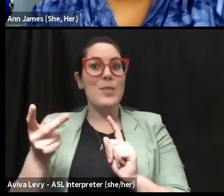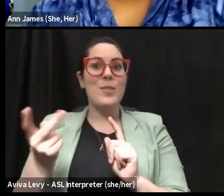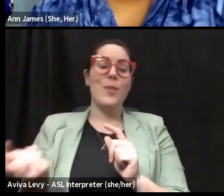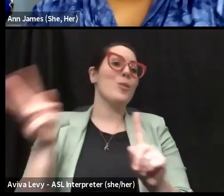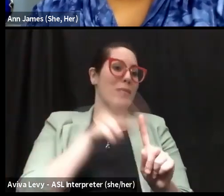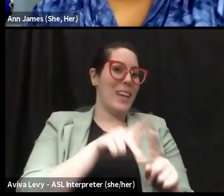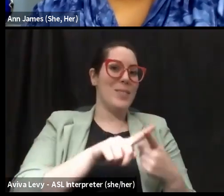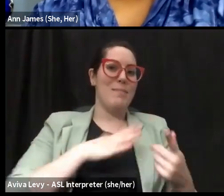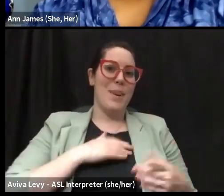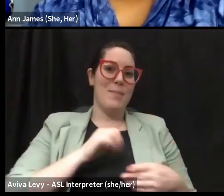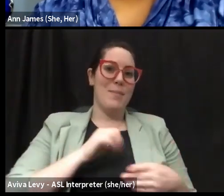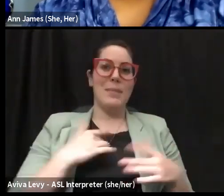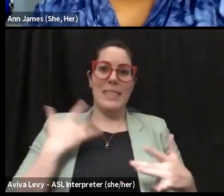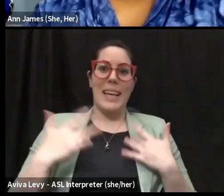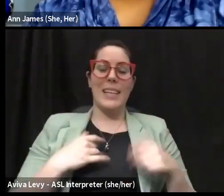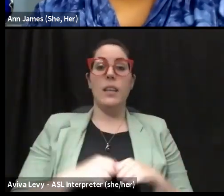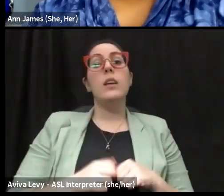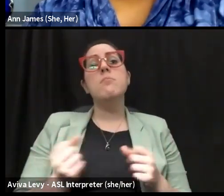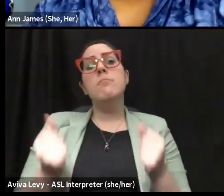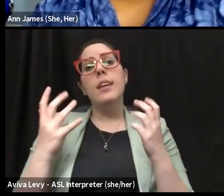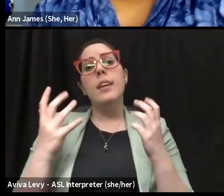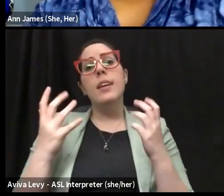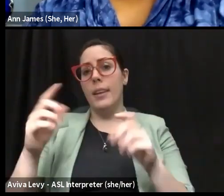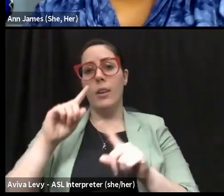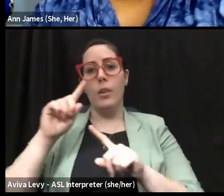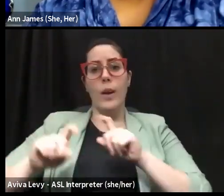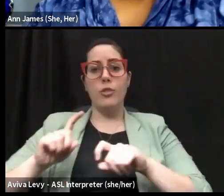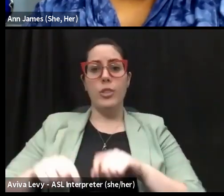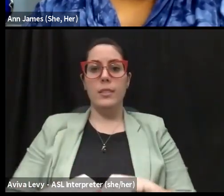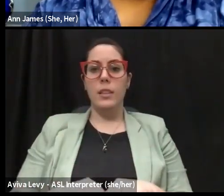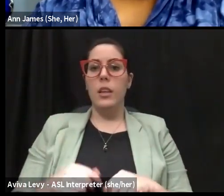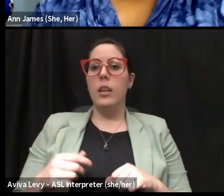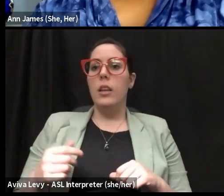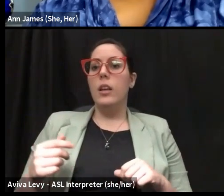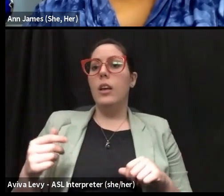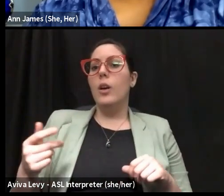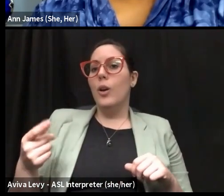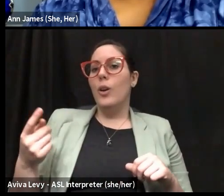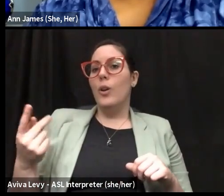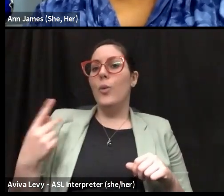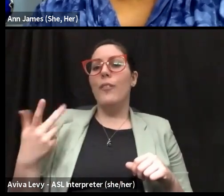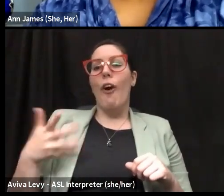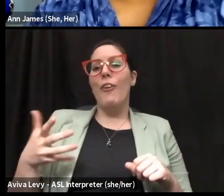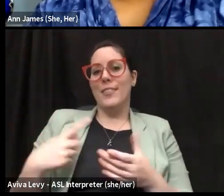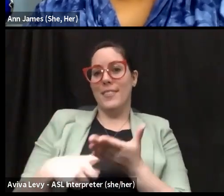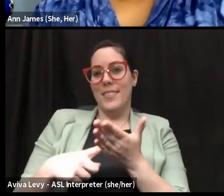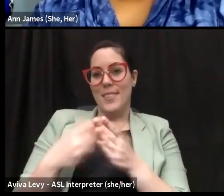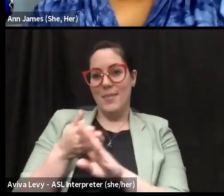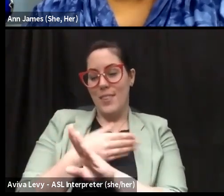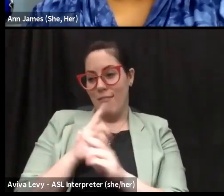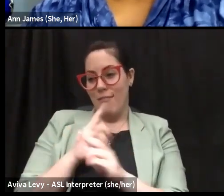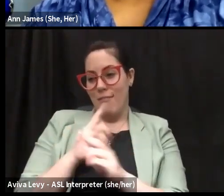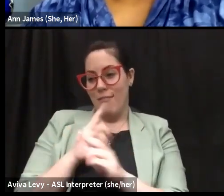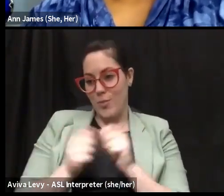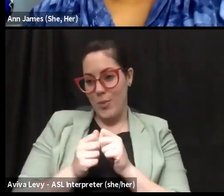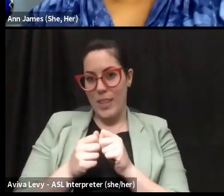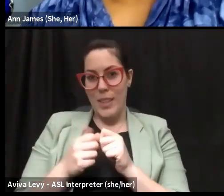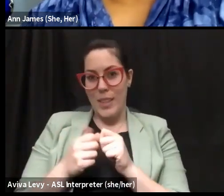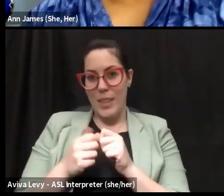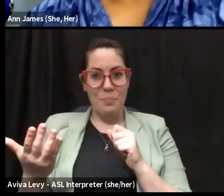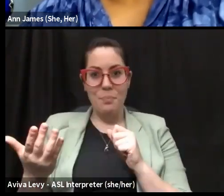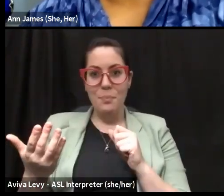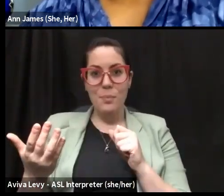we've got so many more questions, and we talked in our pre conversation about, I'm gonna send you